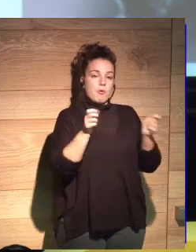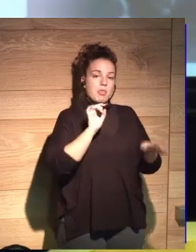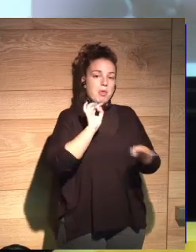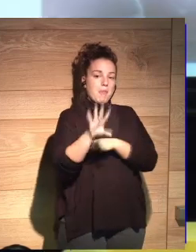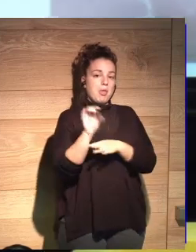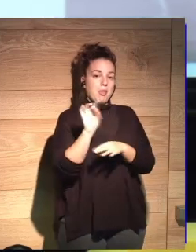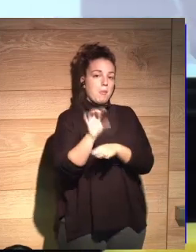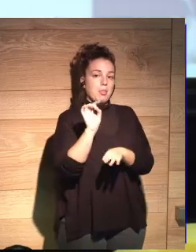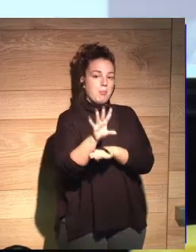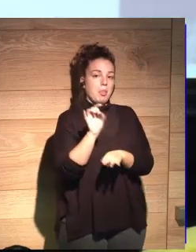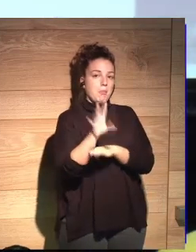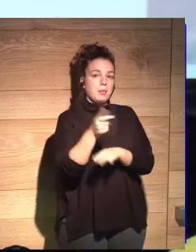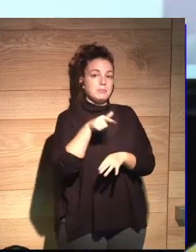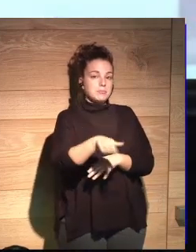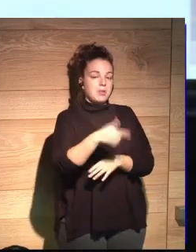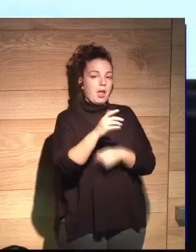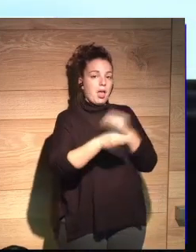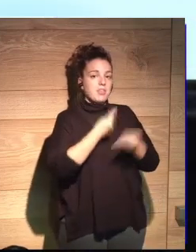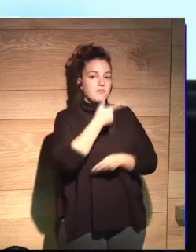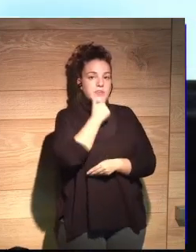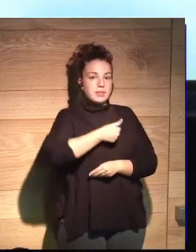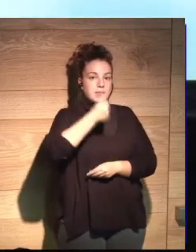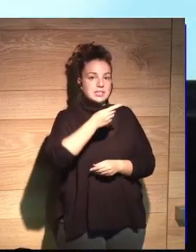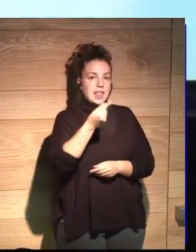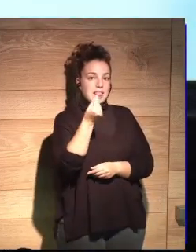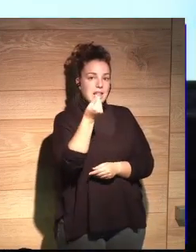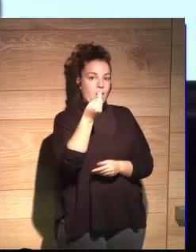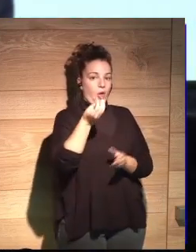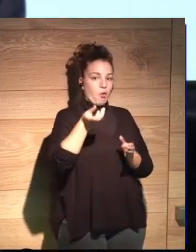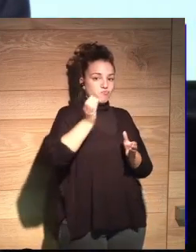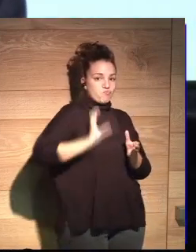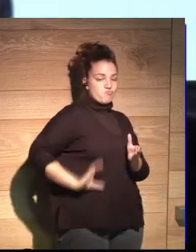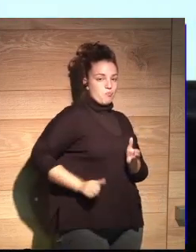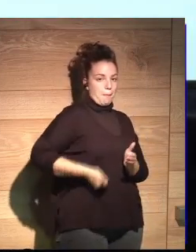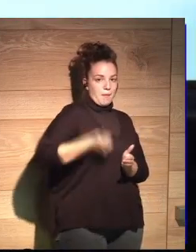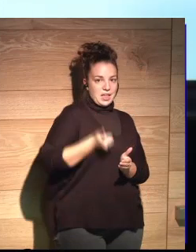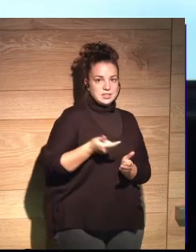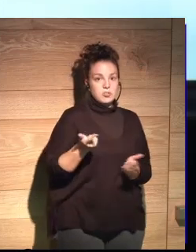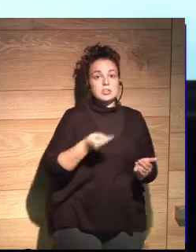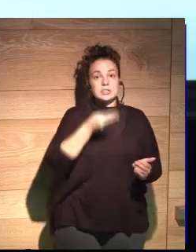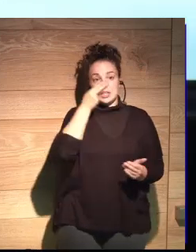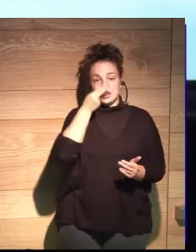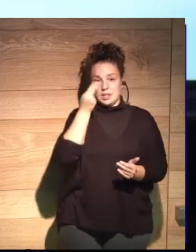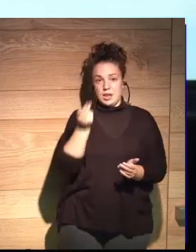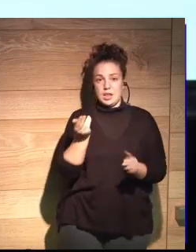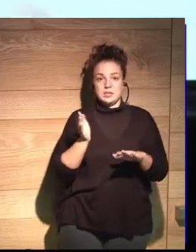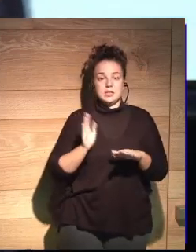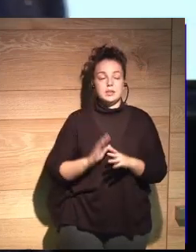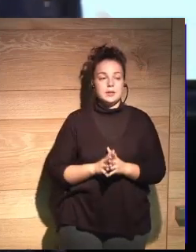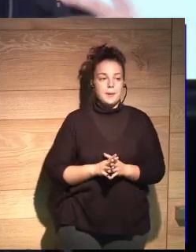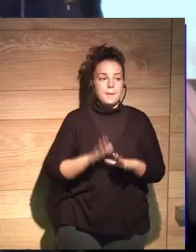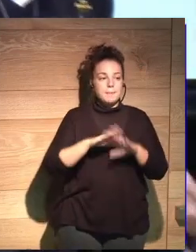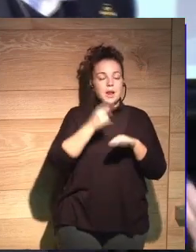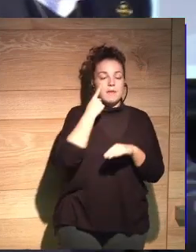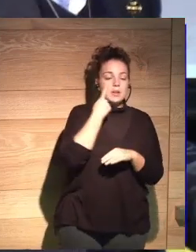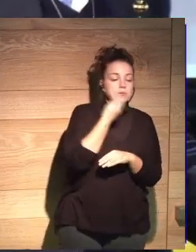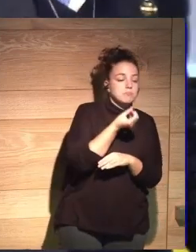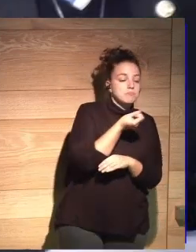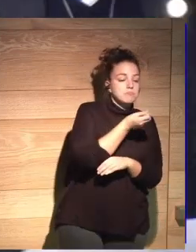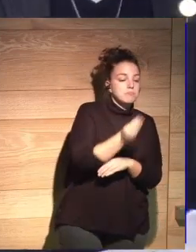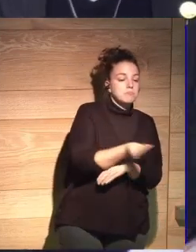we have an interesting challenge here as technologists, I think, to come up with better forms of humanistic computing. It's also interesting that